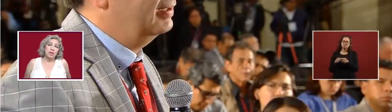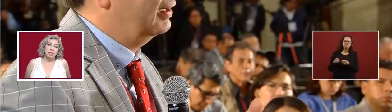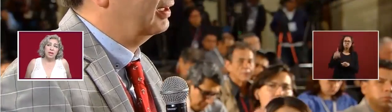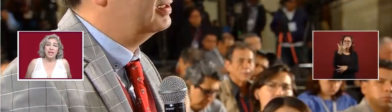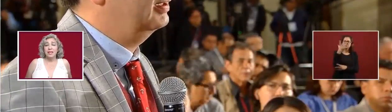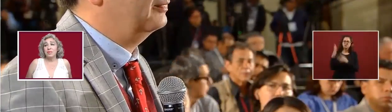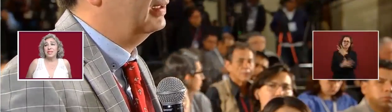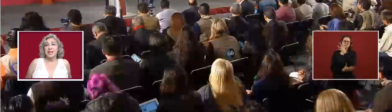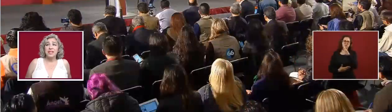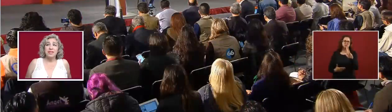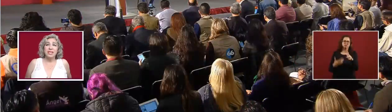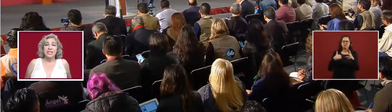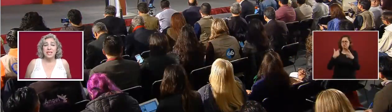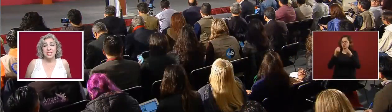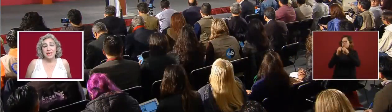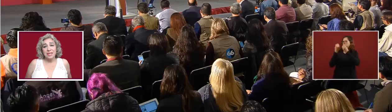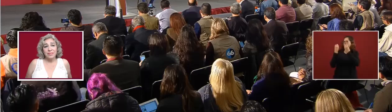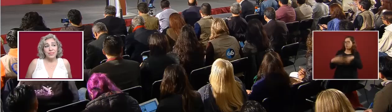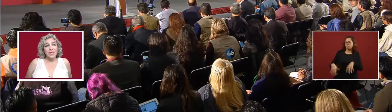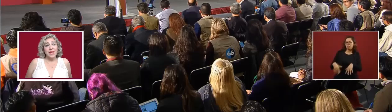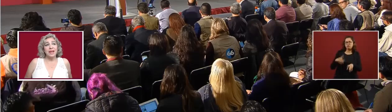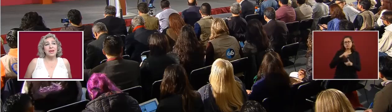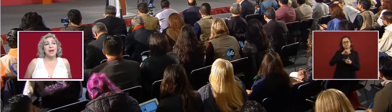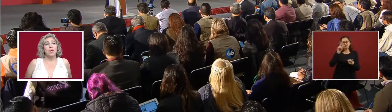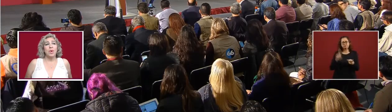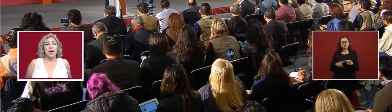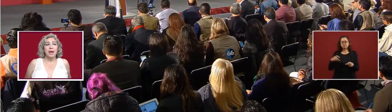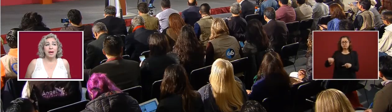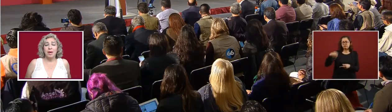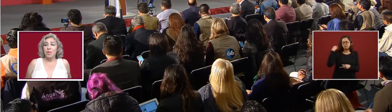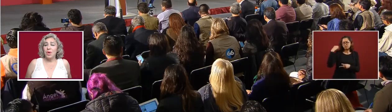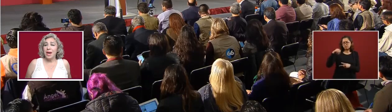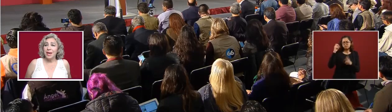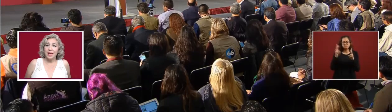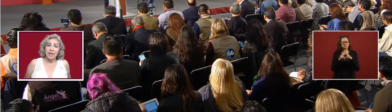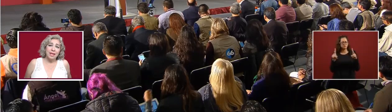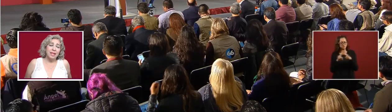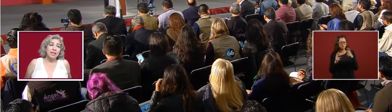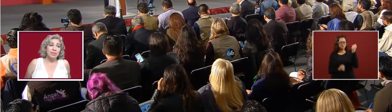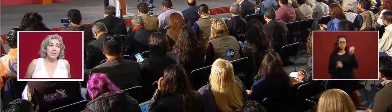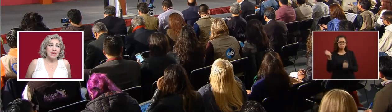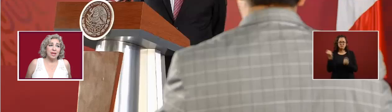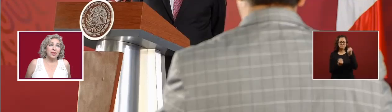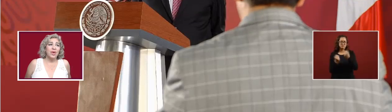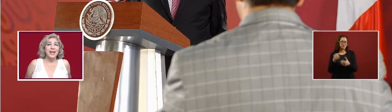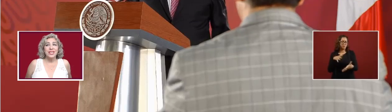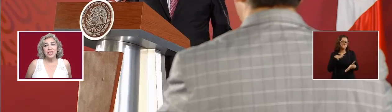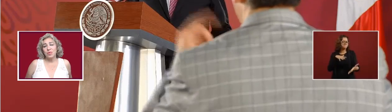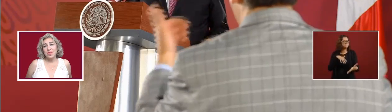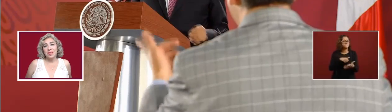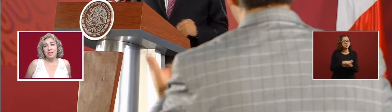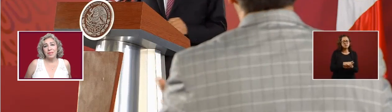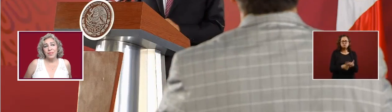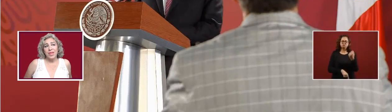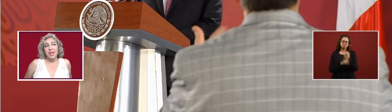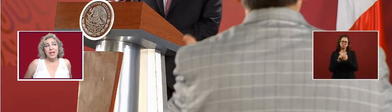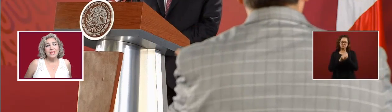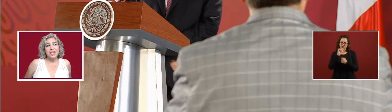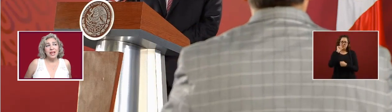jungle, and there was another incident, in, uh, Oaxaca, there was a, crash, with,